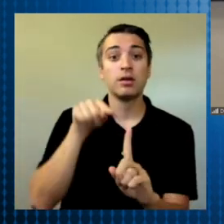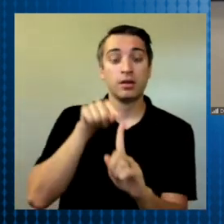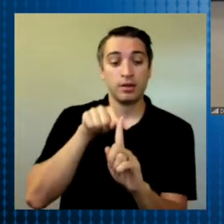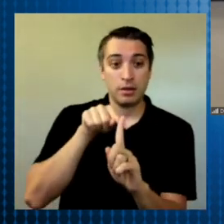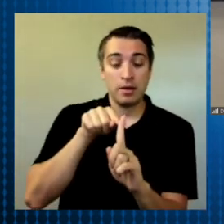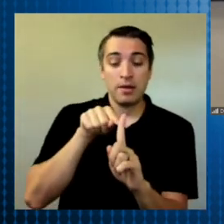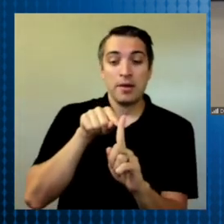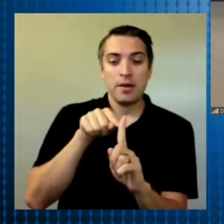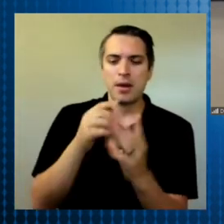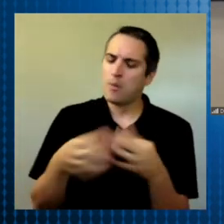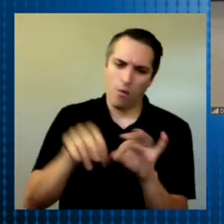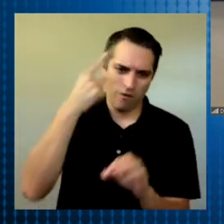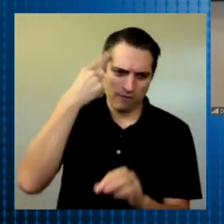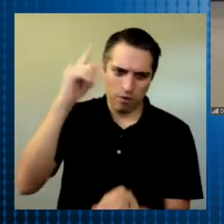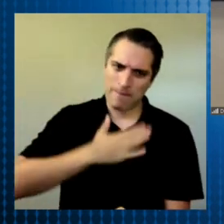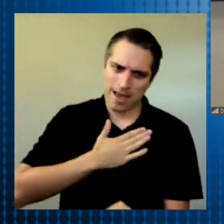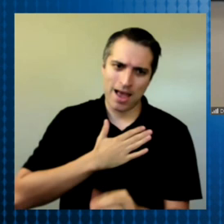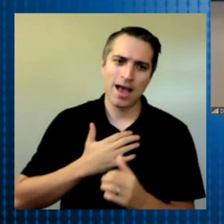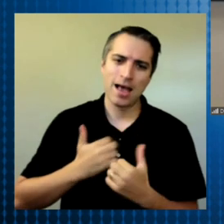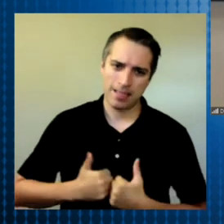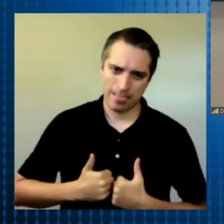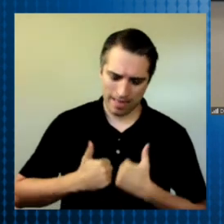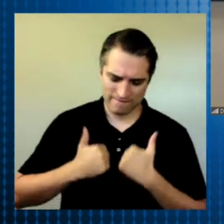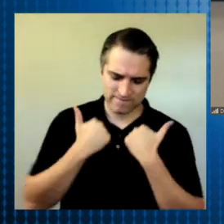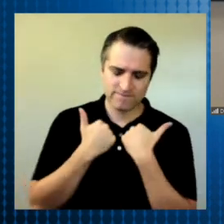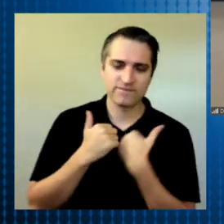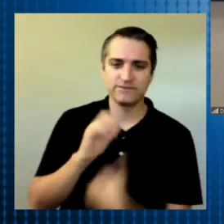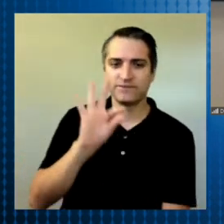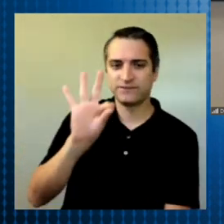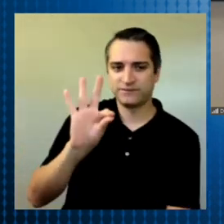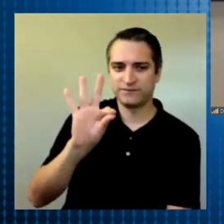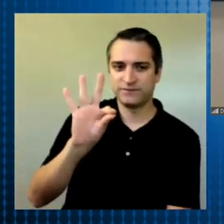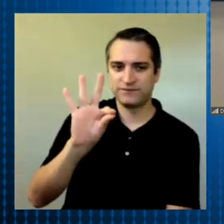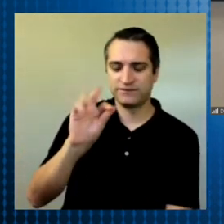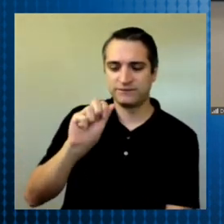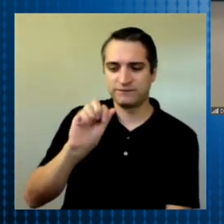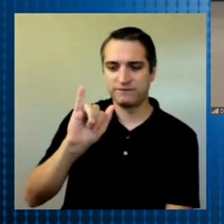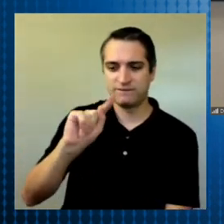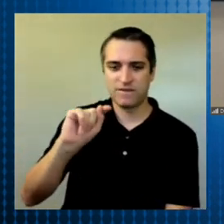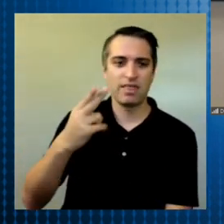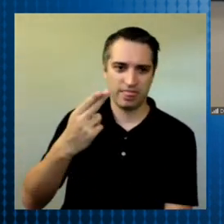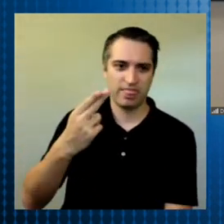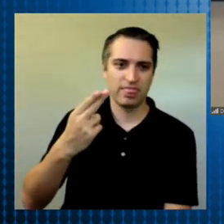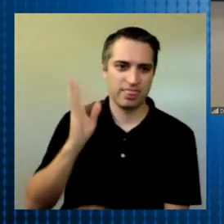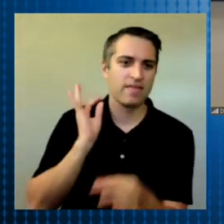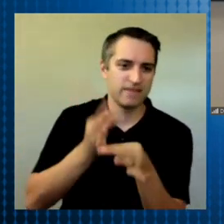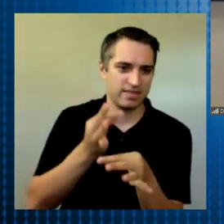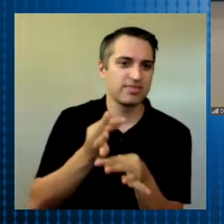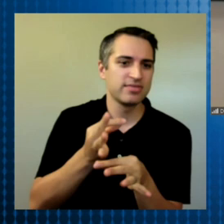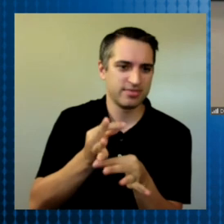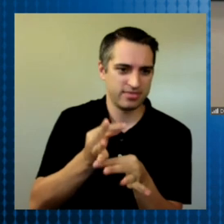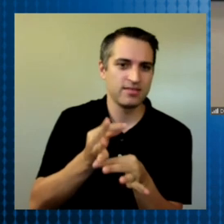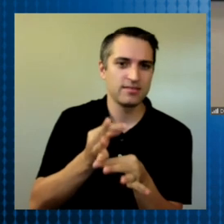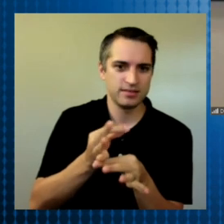F-A-I-T-H. Yeah, I went to Canaan Baptist Church. Yeah, I went to church